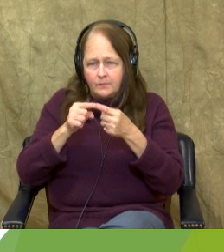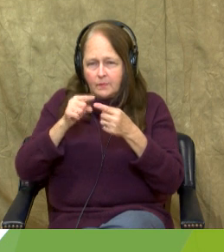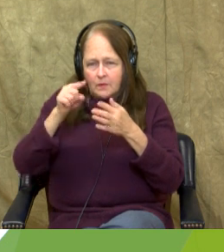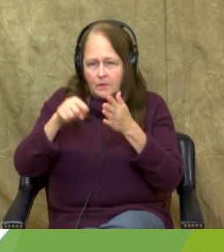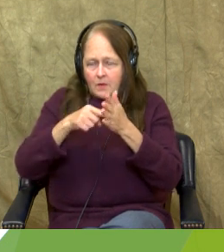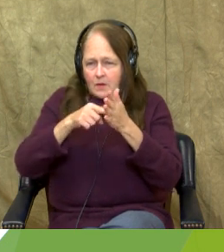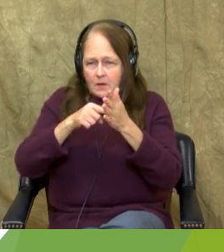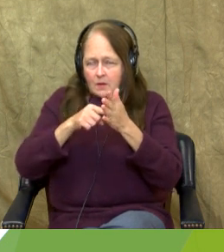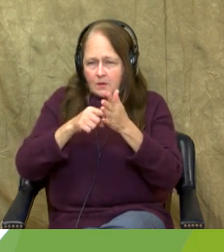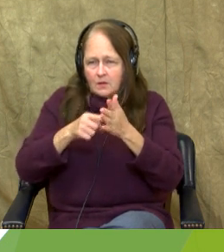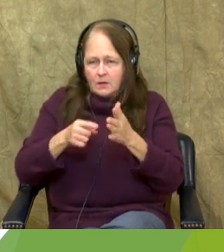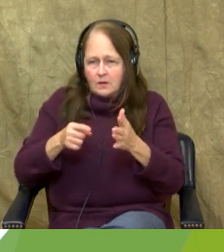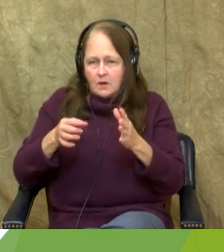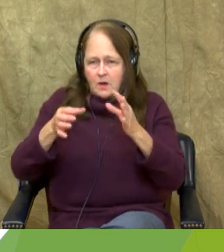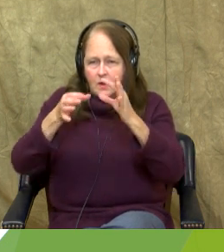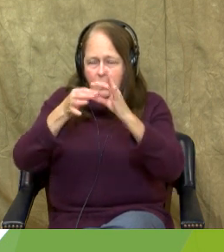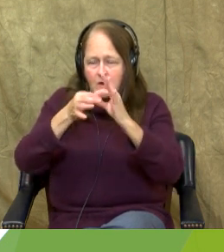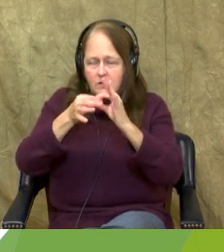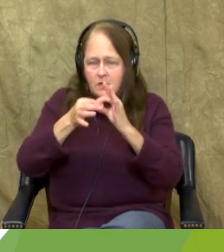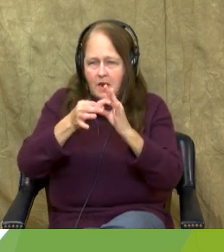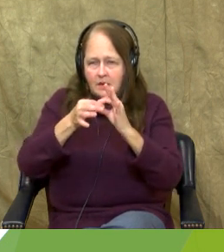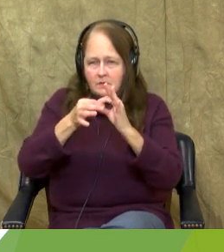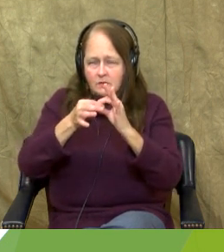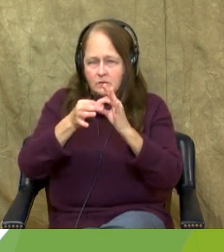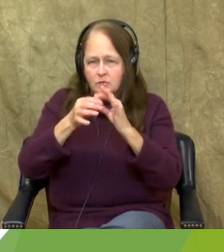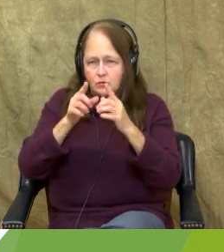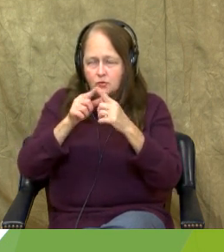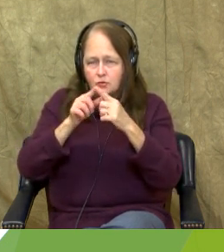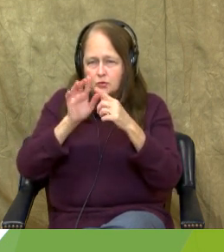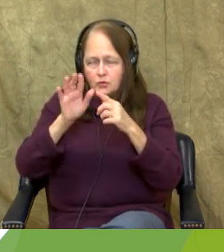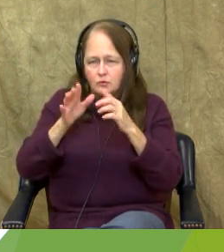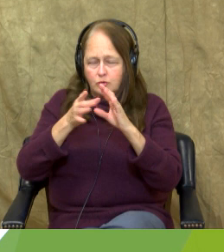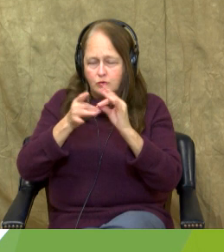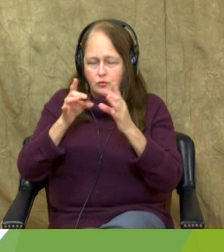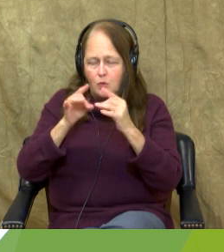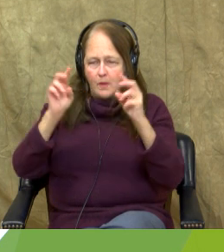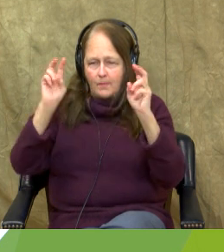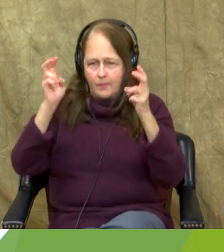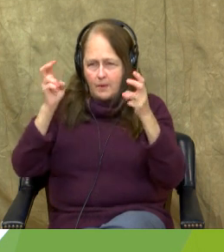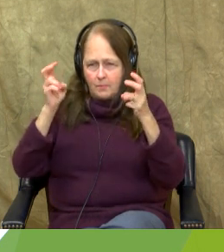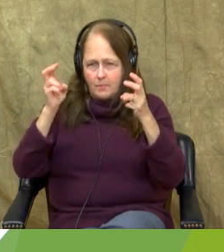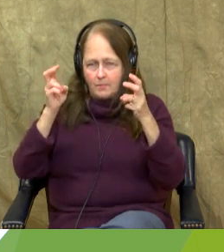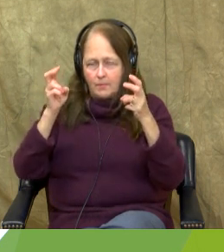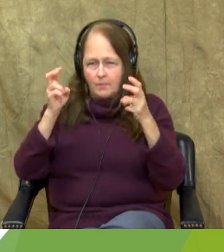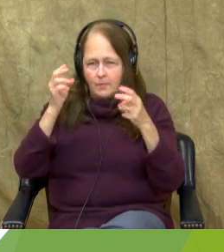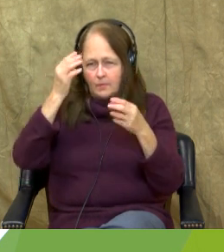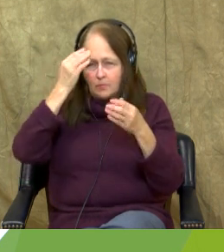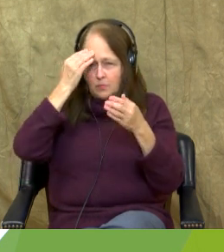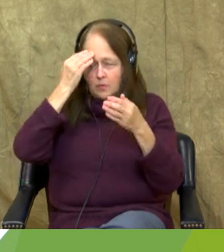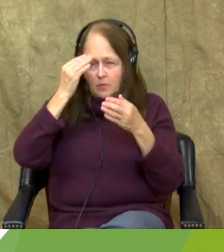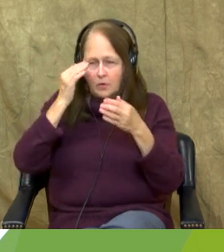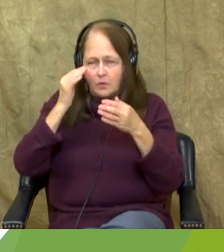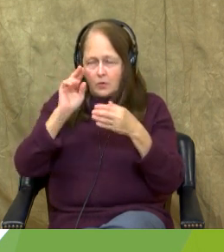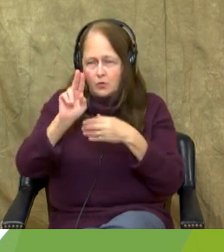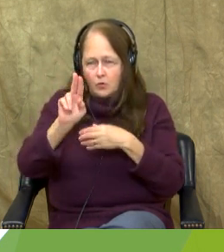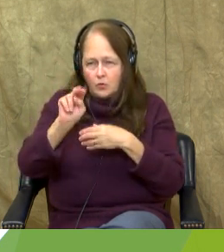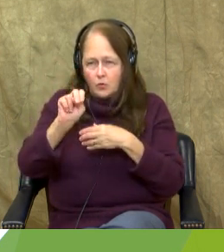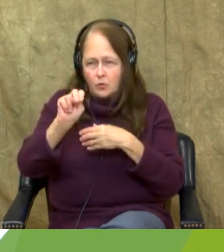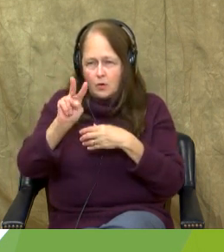This connects to the theme. Now, our notes from the text, we know that they discussed the